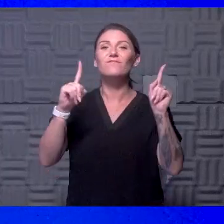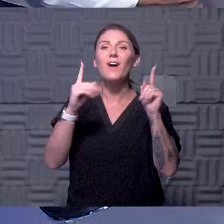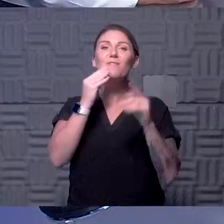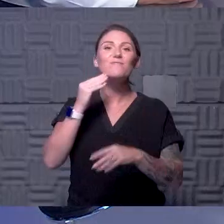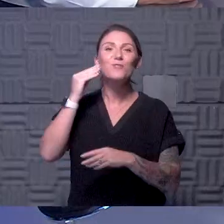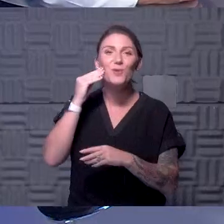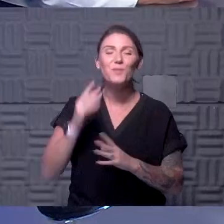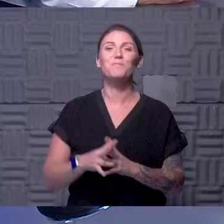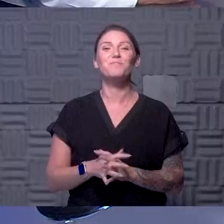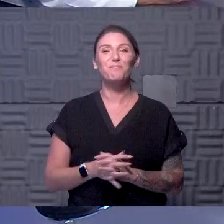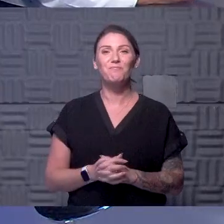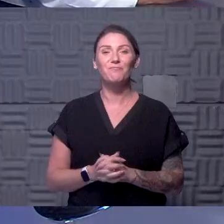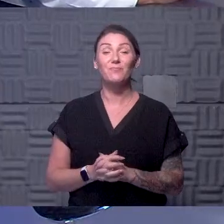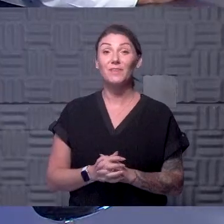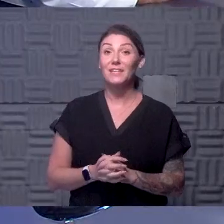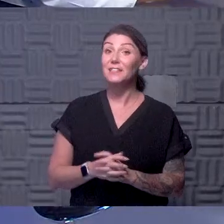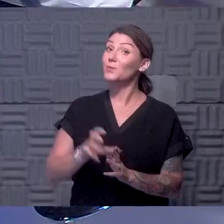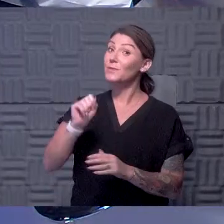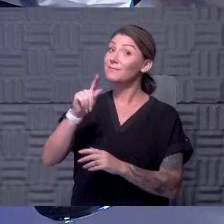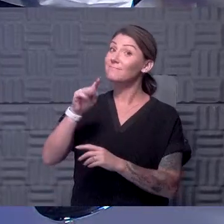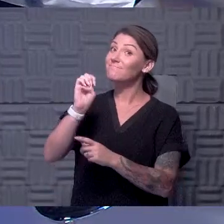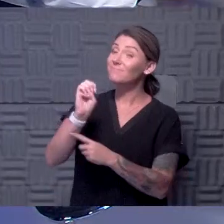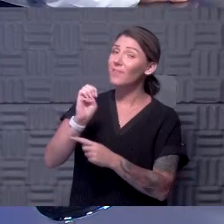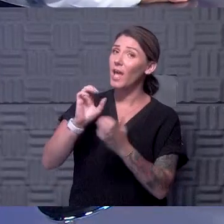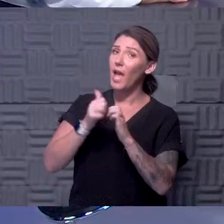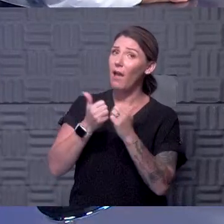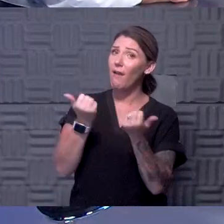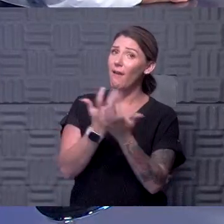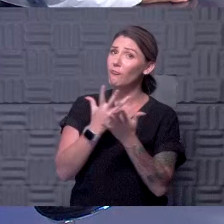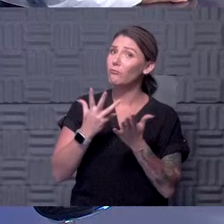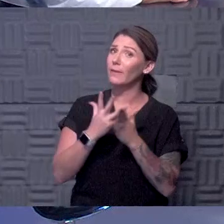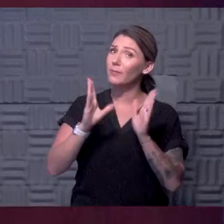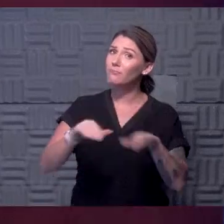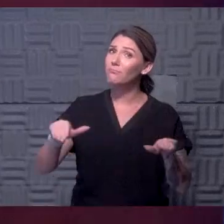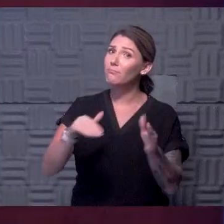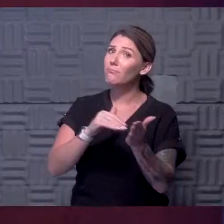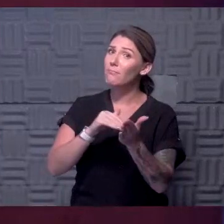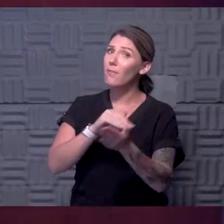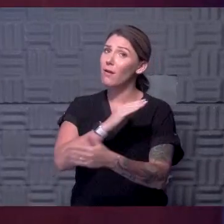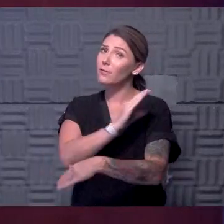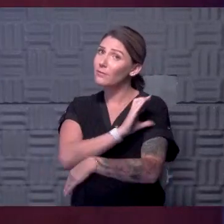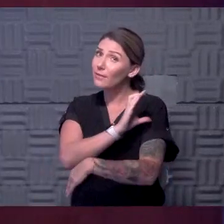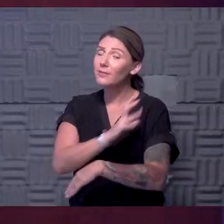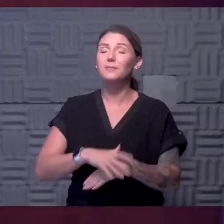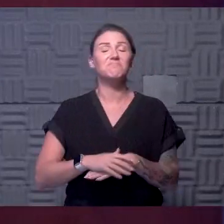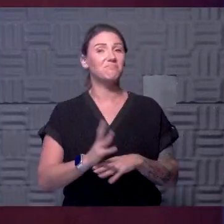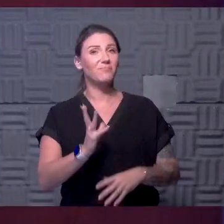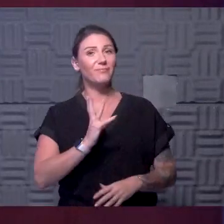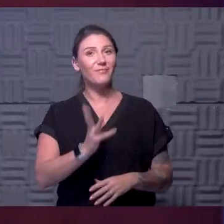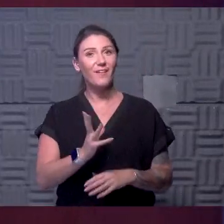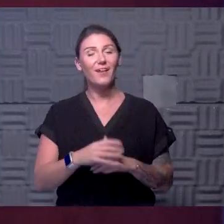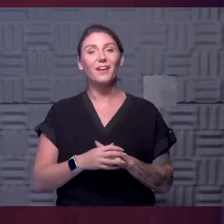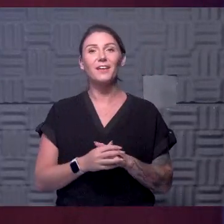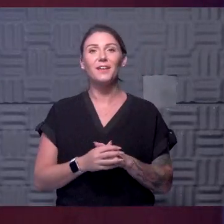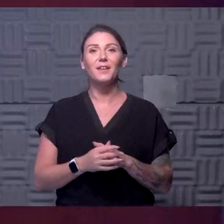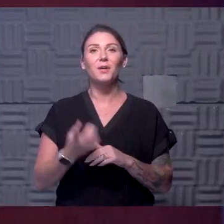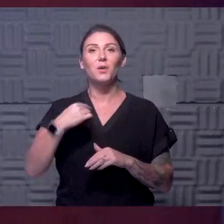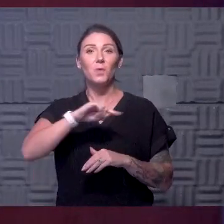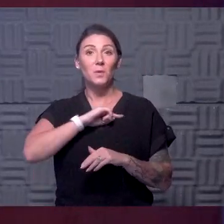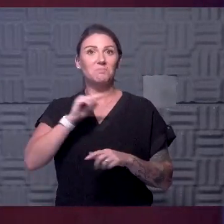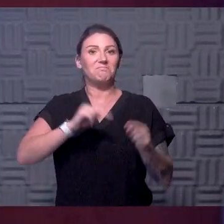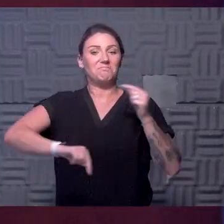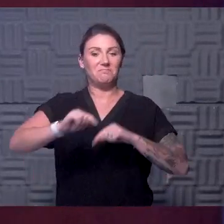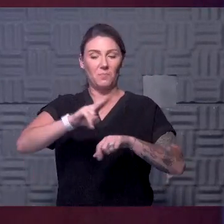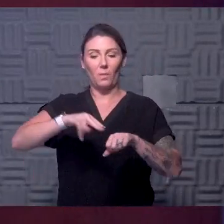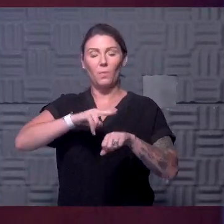okay. So, Steve Lauer, how are things over in the pediatrics clinic? We're doing fine. I think we're really back up to our